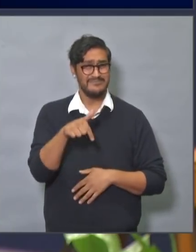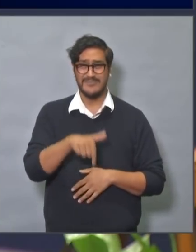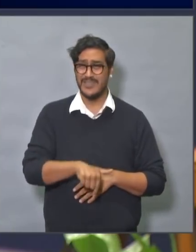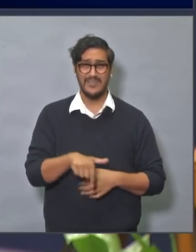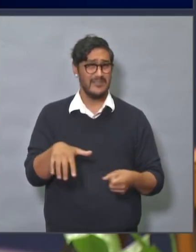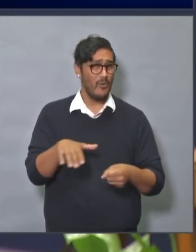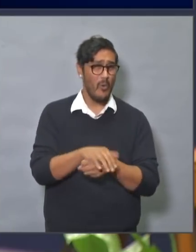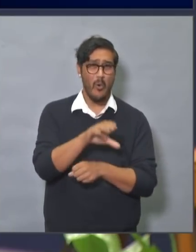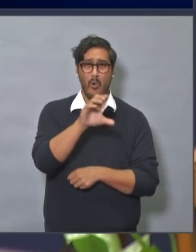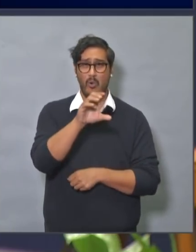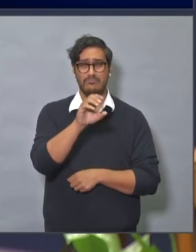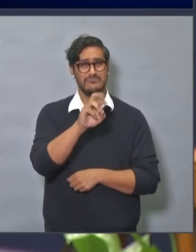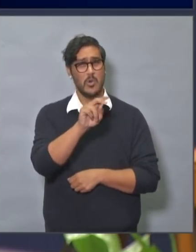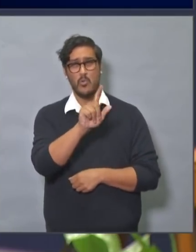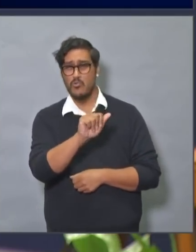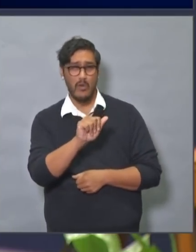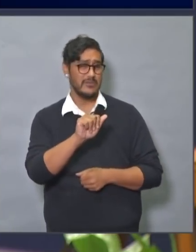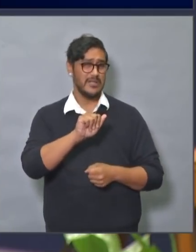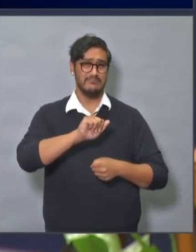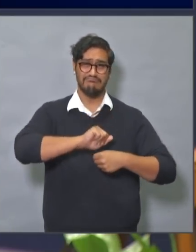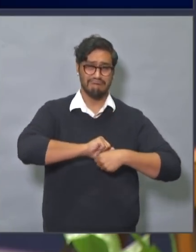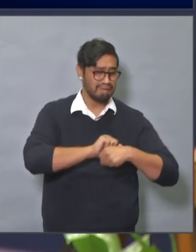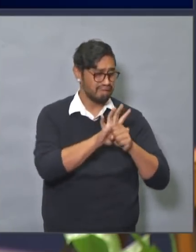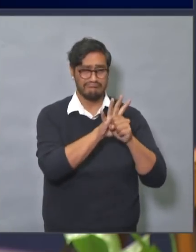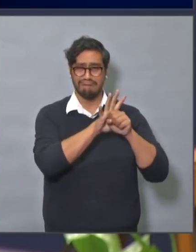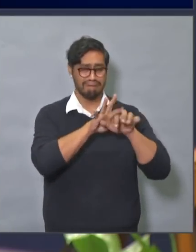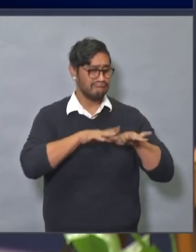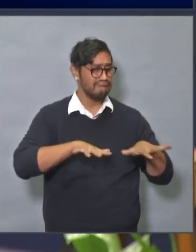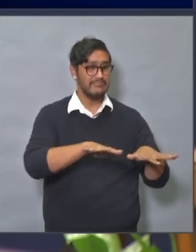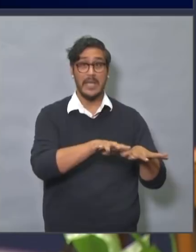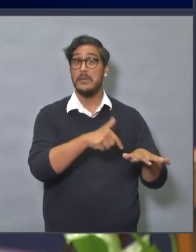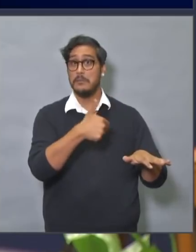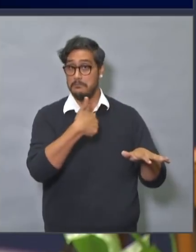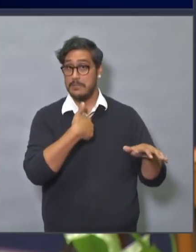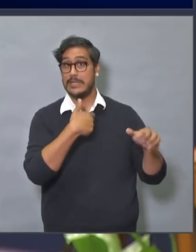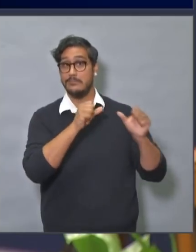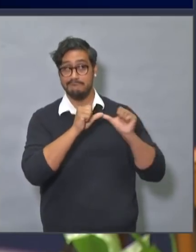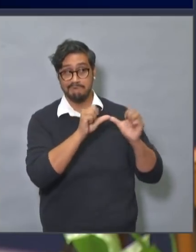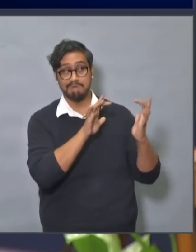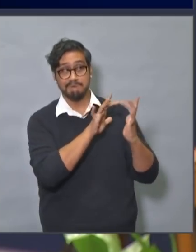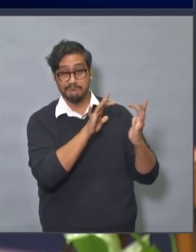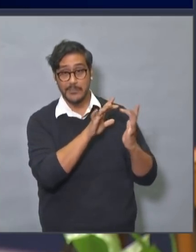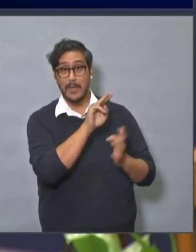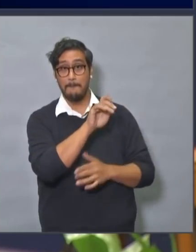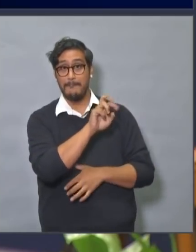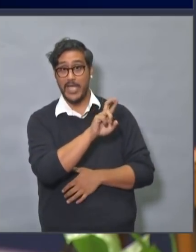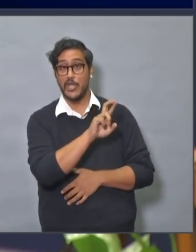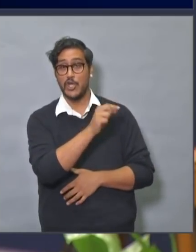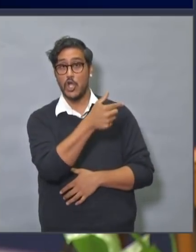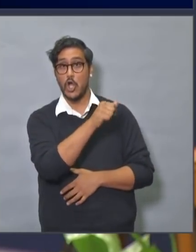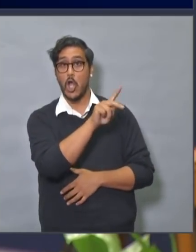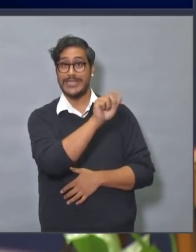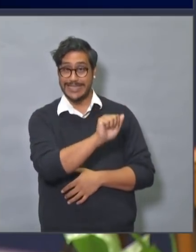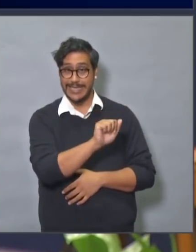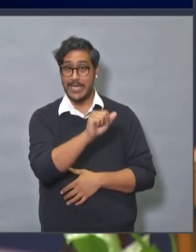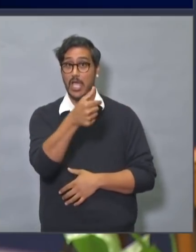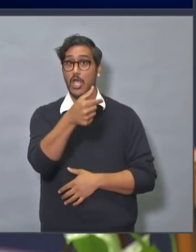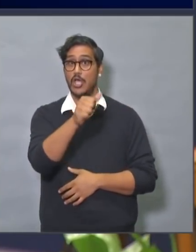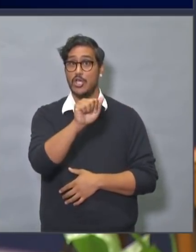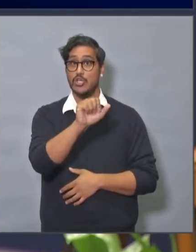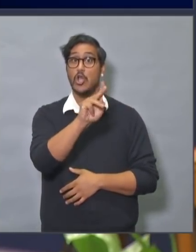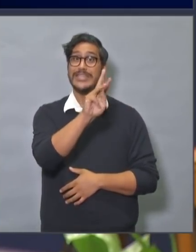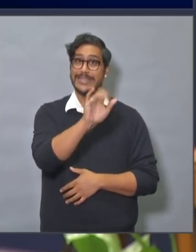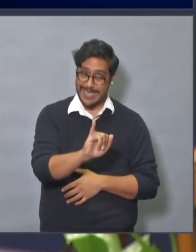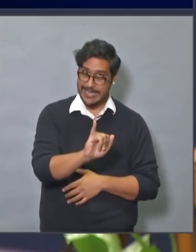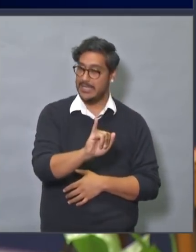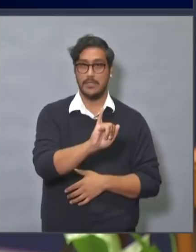coronavirus and the pandemic, I'm in constant contact not only with Mayor Garcetti, but also Mayor Garcia from Long Beach and Mayor Tornick from